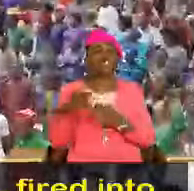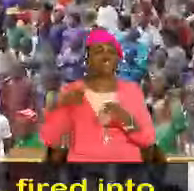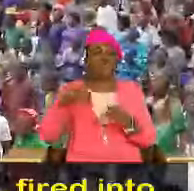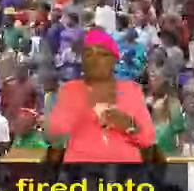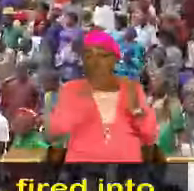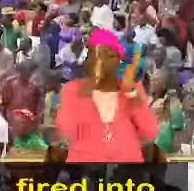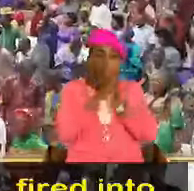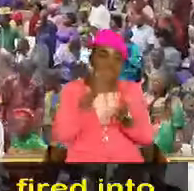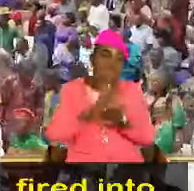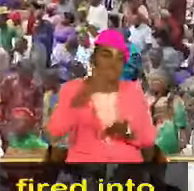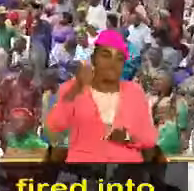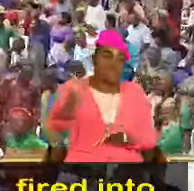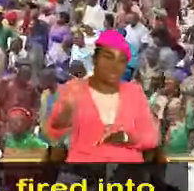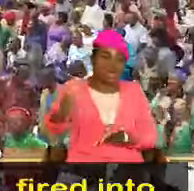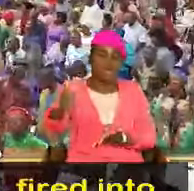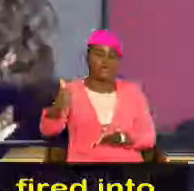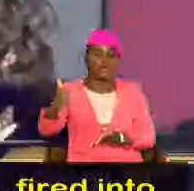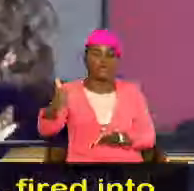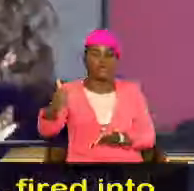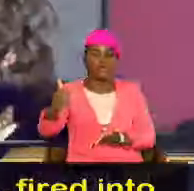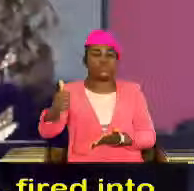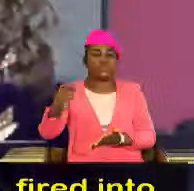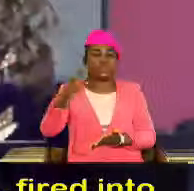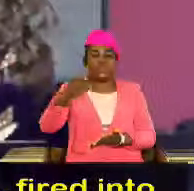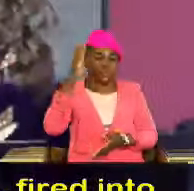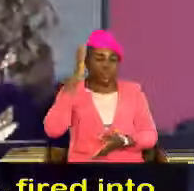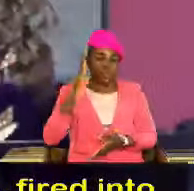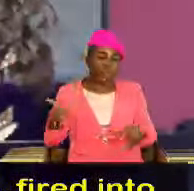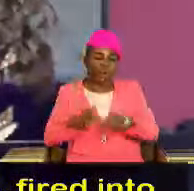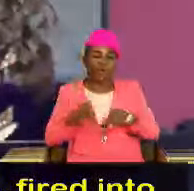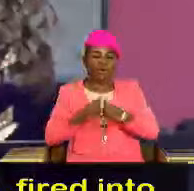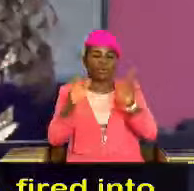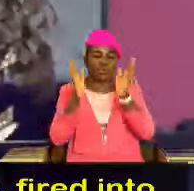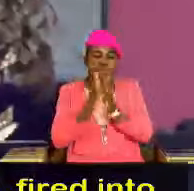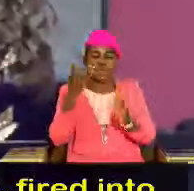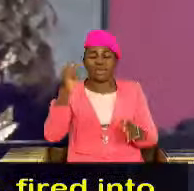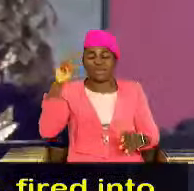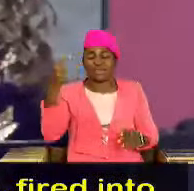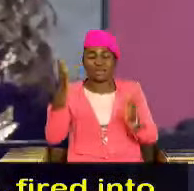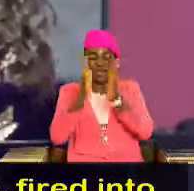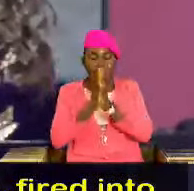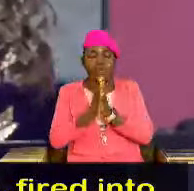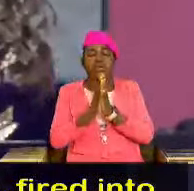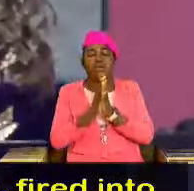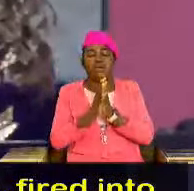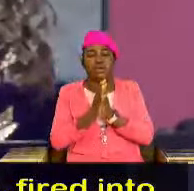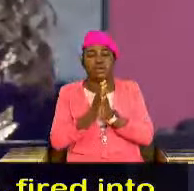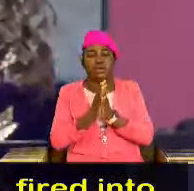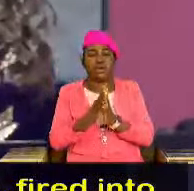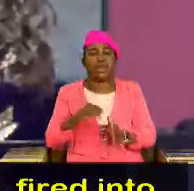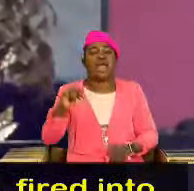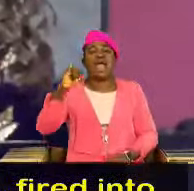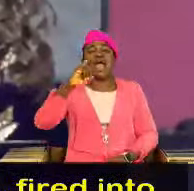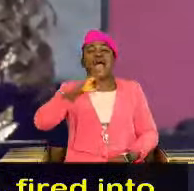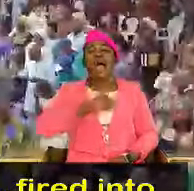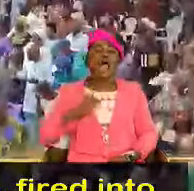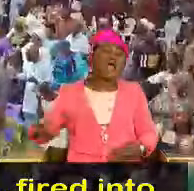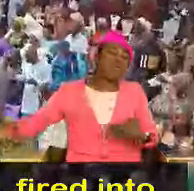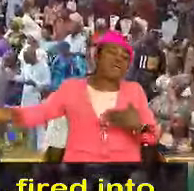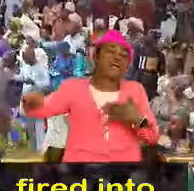we pray you are going to pray the second prayer Point like this I